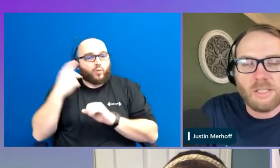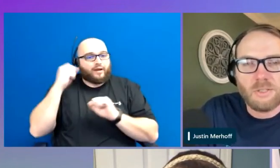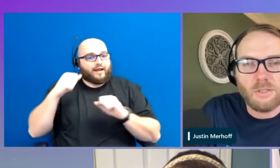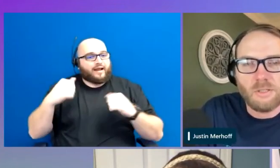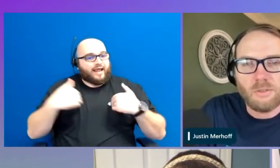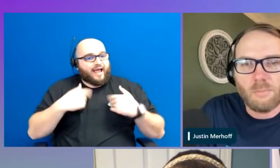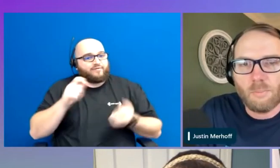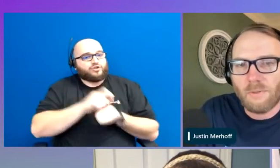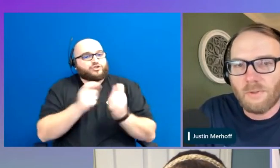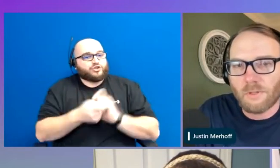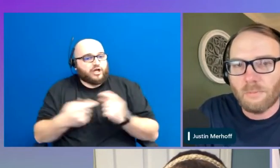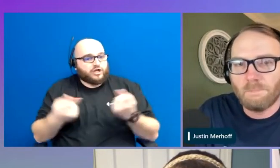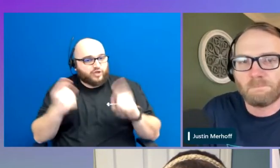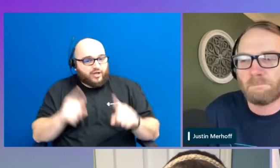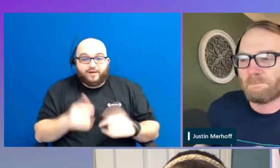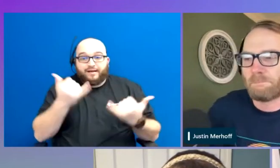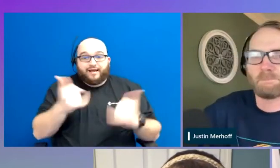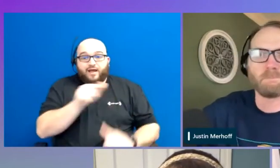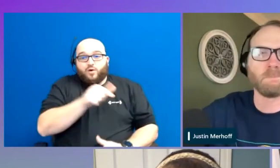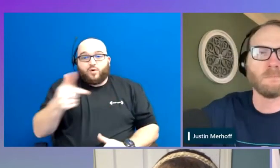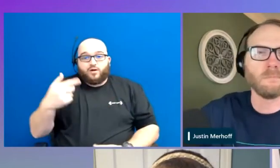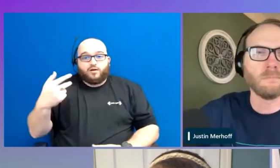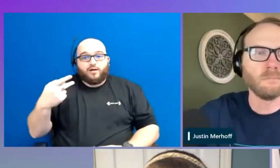I'll let you do a brief intro.